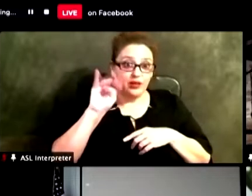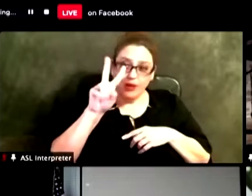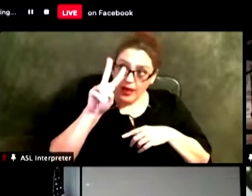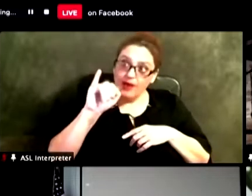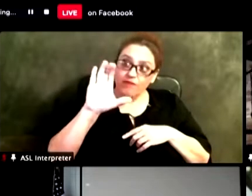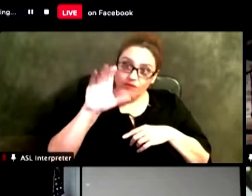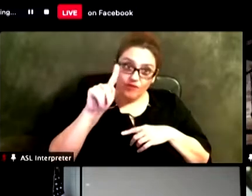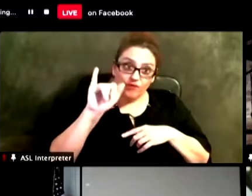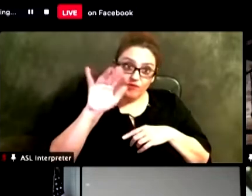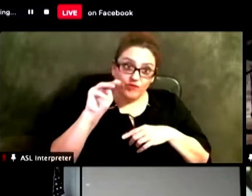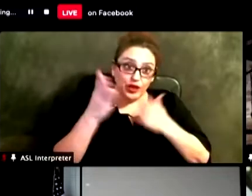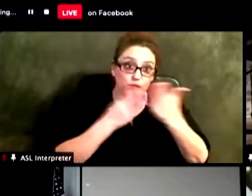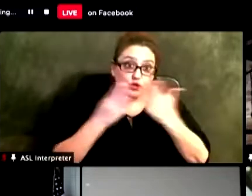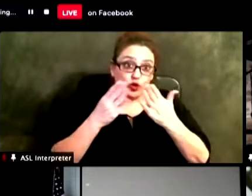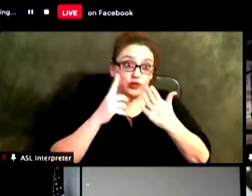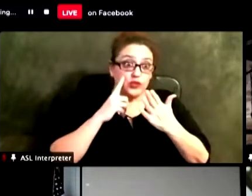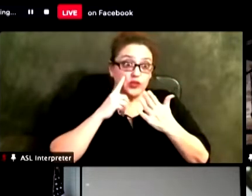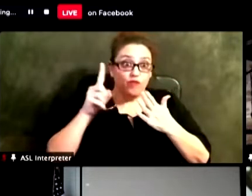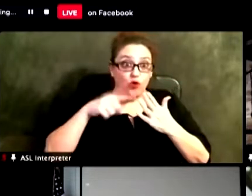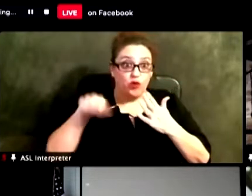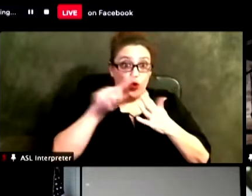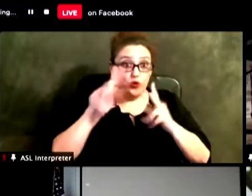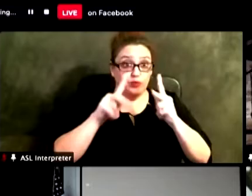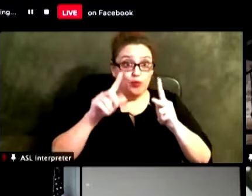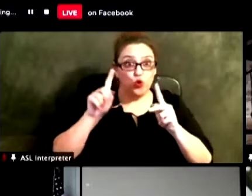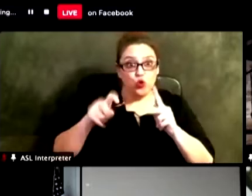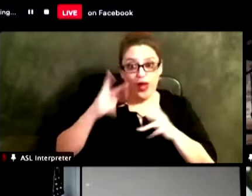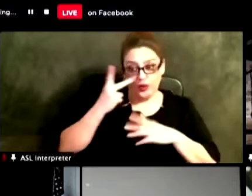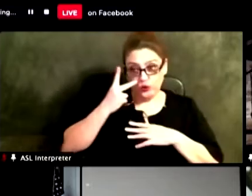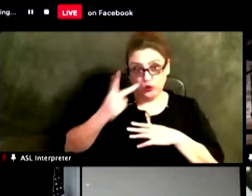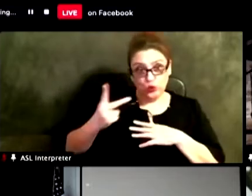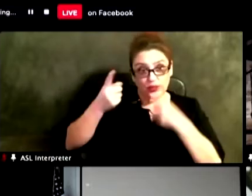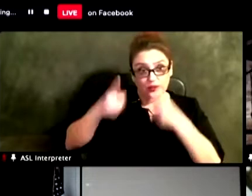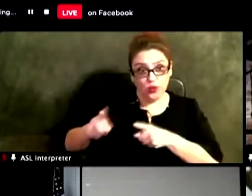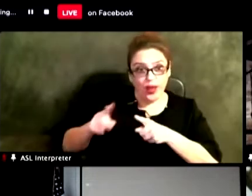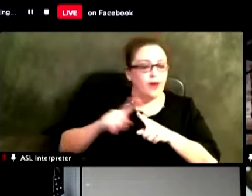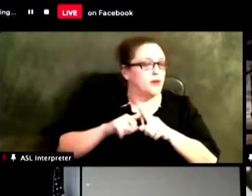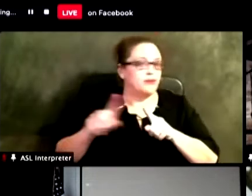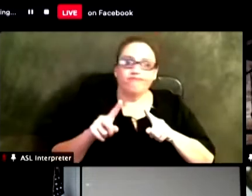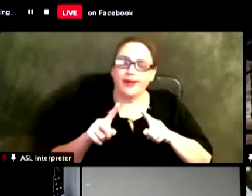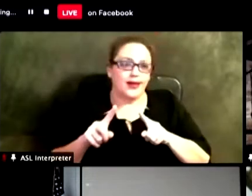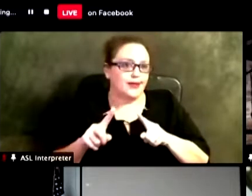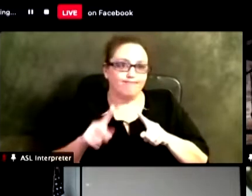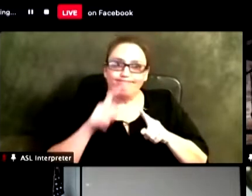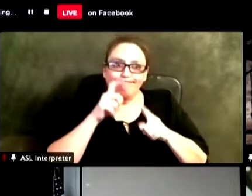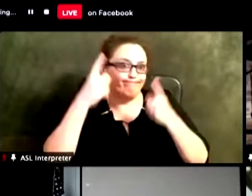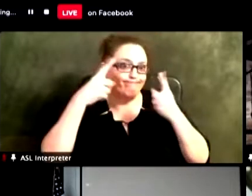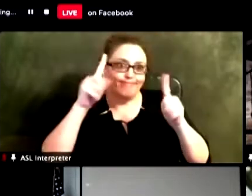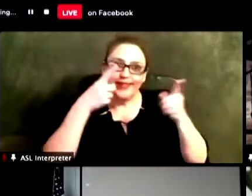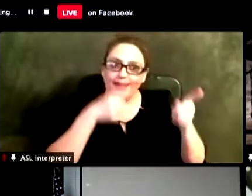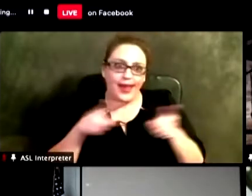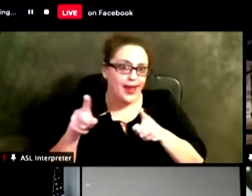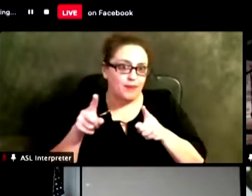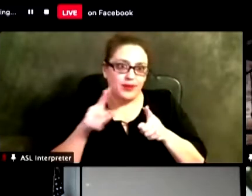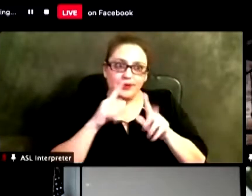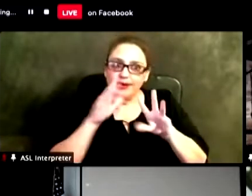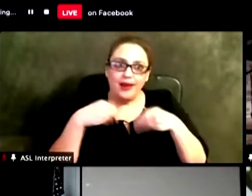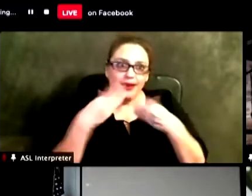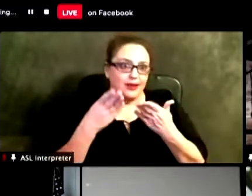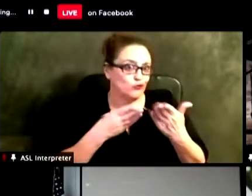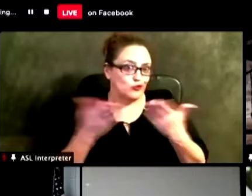to witness it all. And this never happened. So I just want to put it out there. I